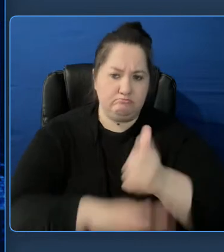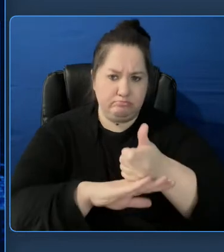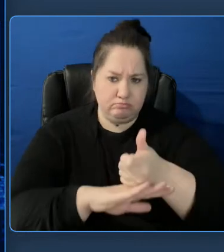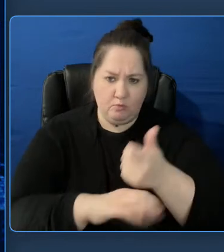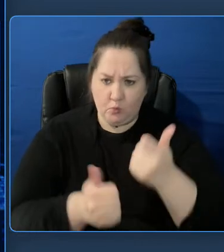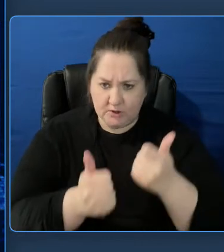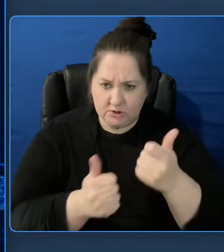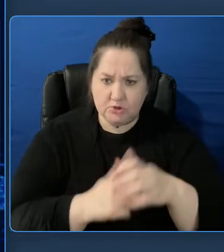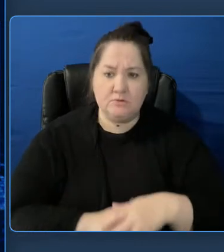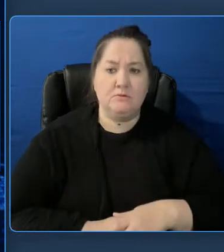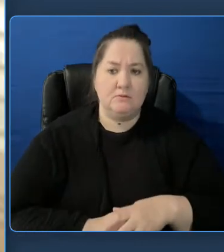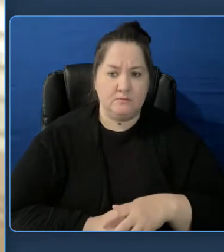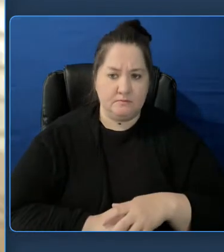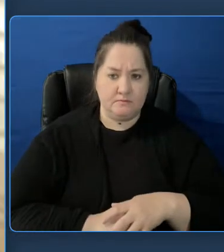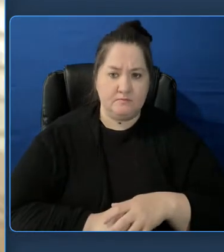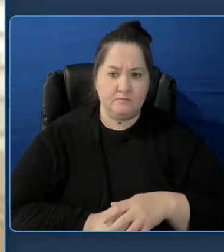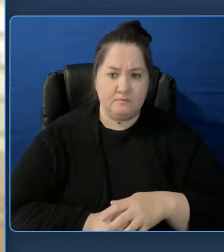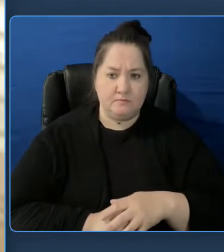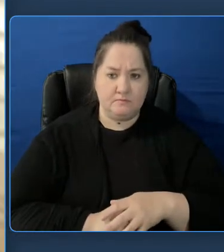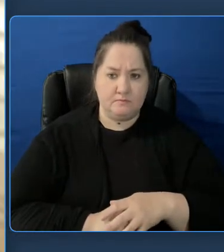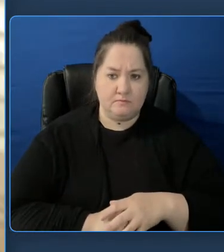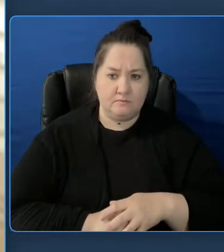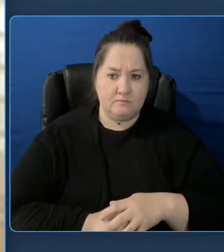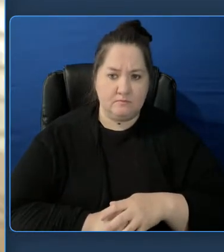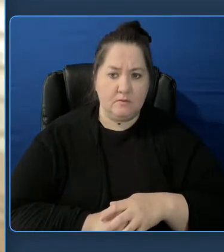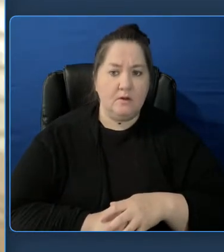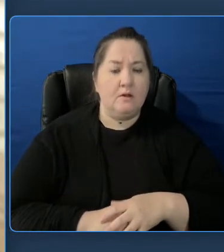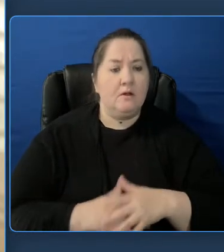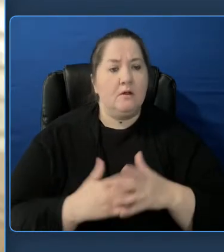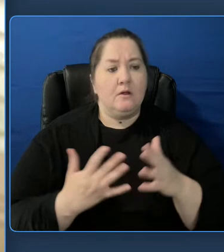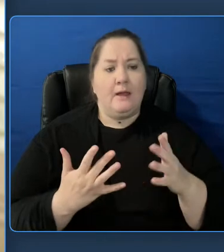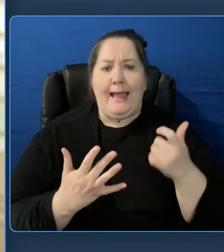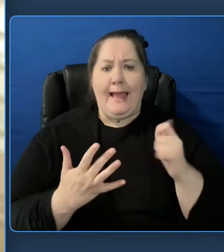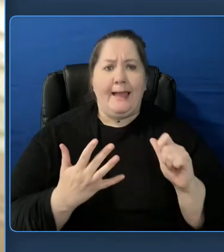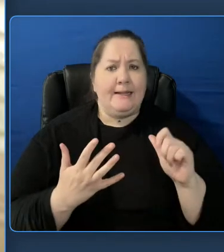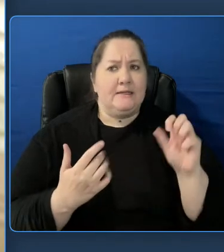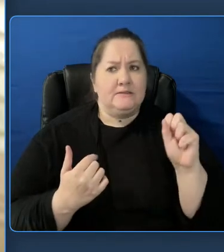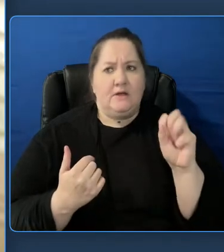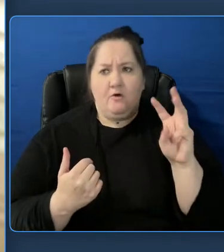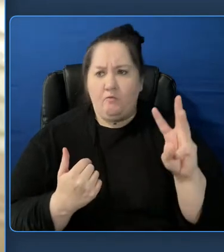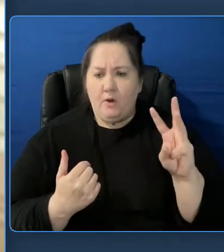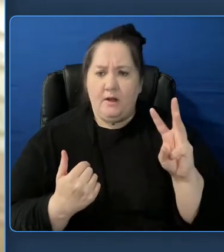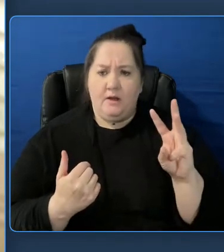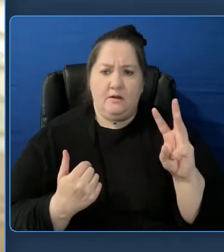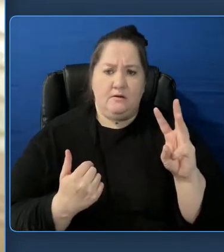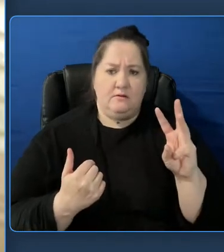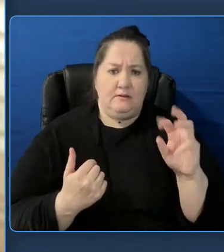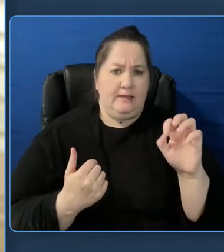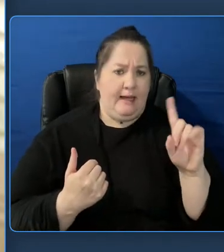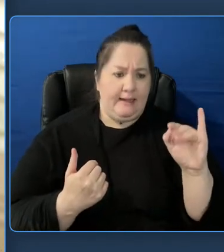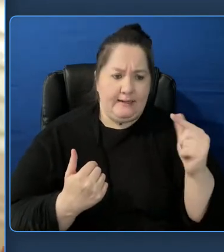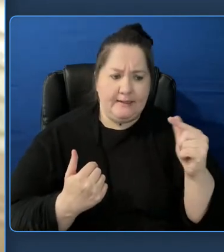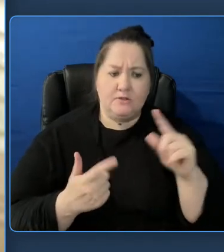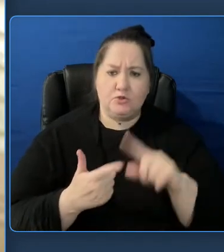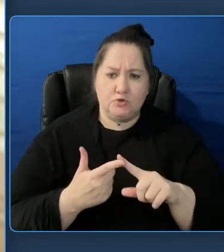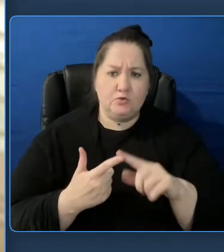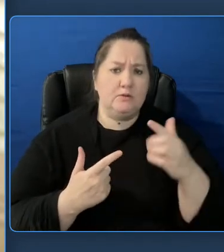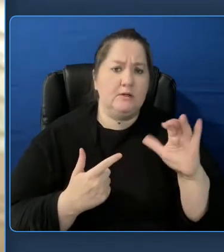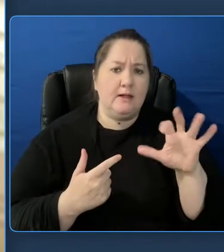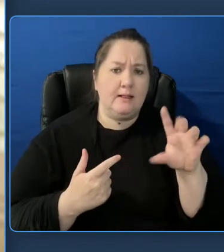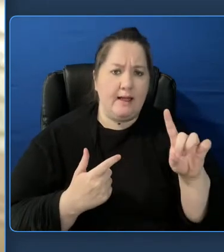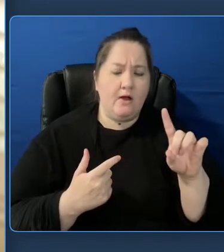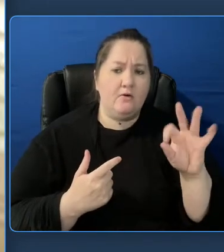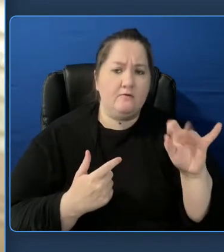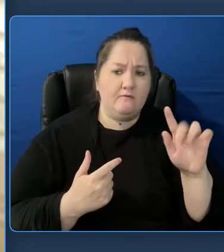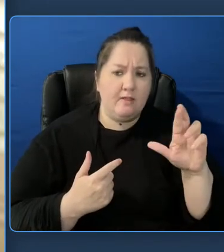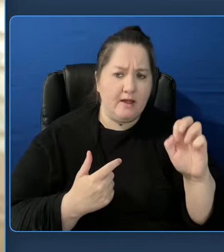Alex? Yeah, you should be able to just point any software and editing to Cloudflare. So you would be